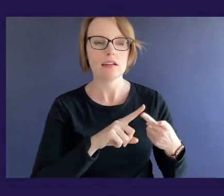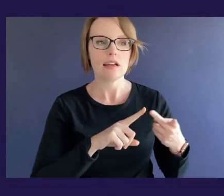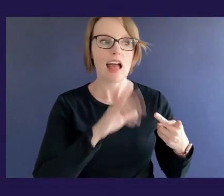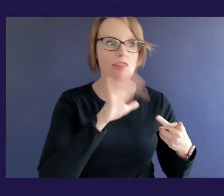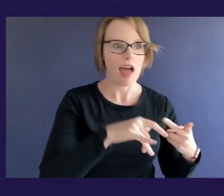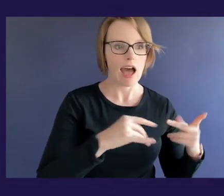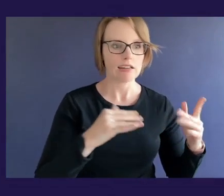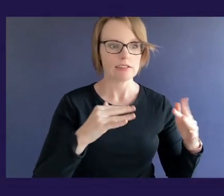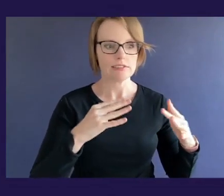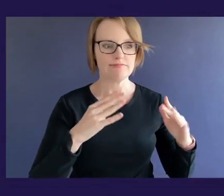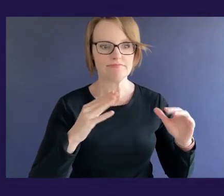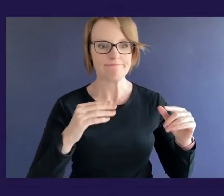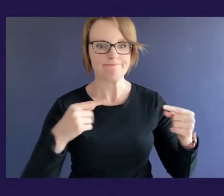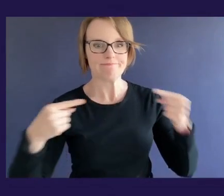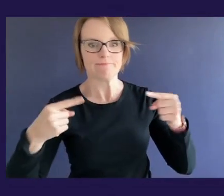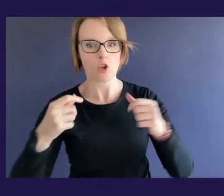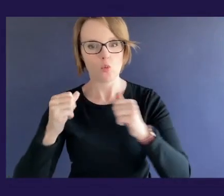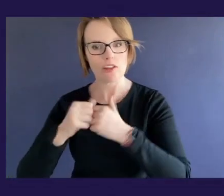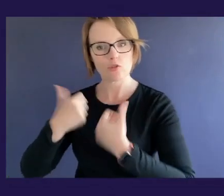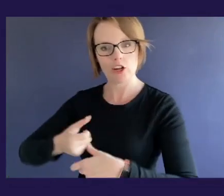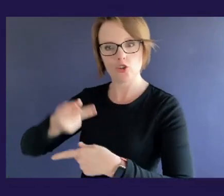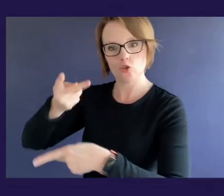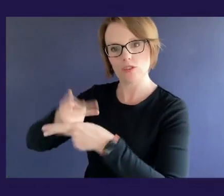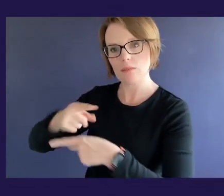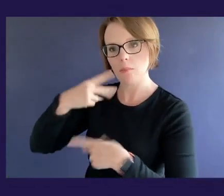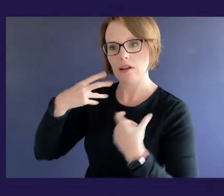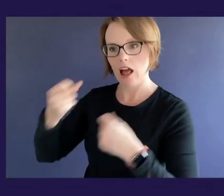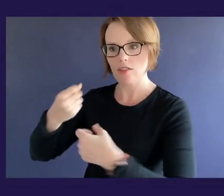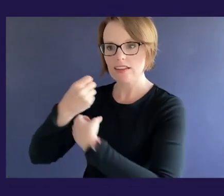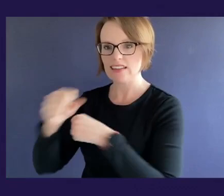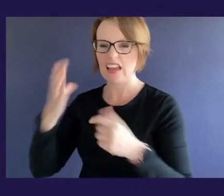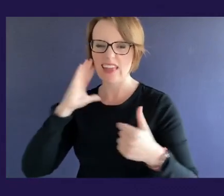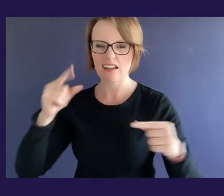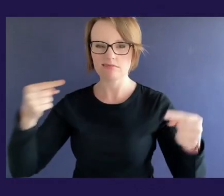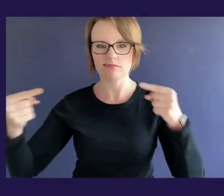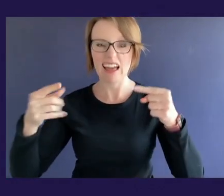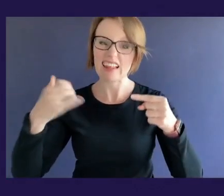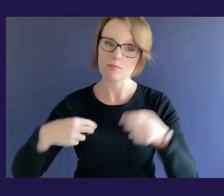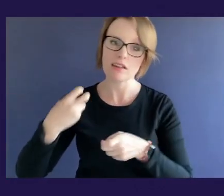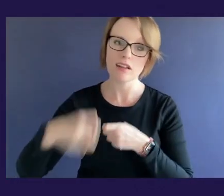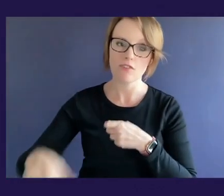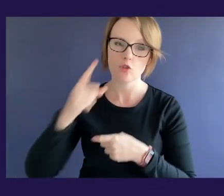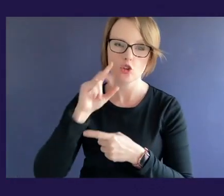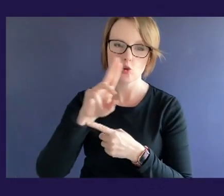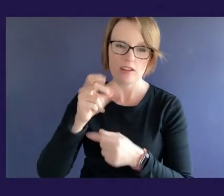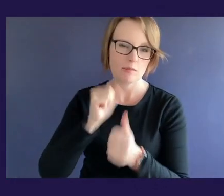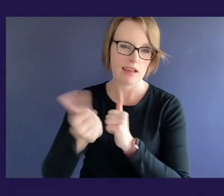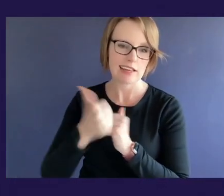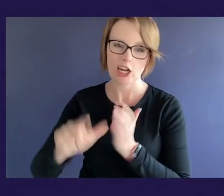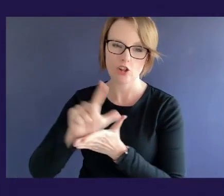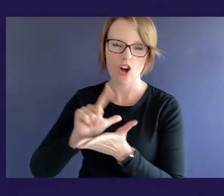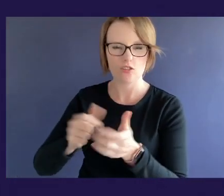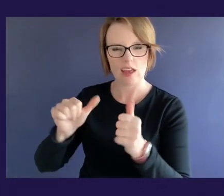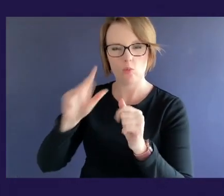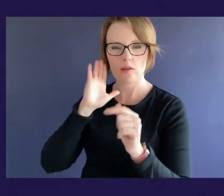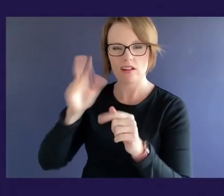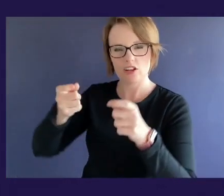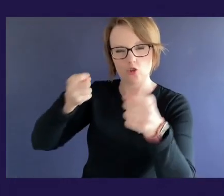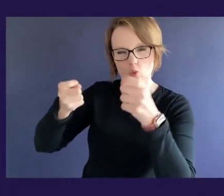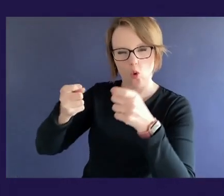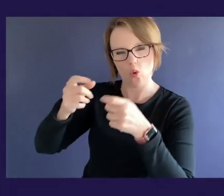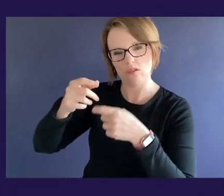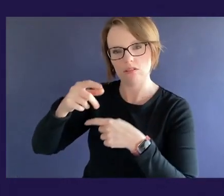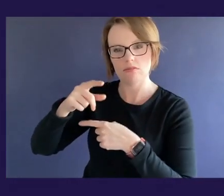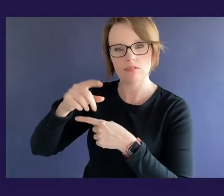in the US currently that has made it difficult to pass legislation. Next slide, please. Okay,